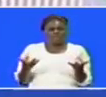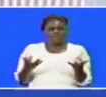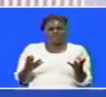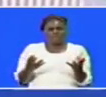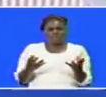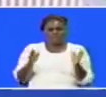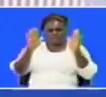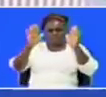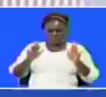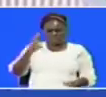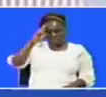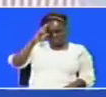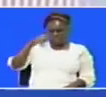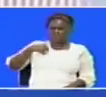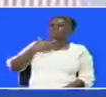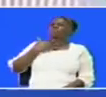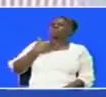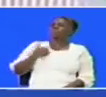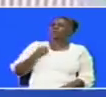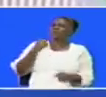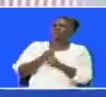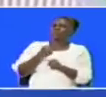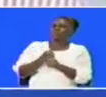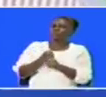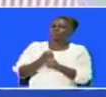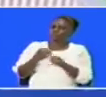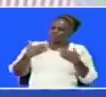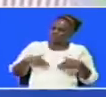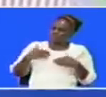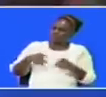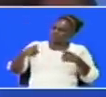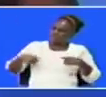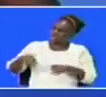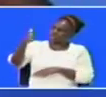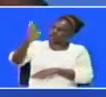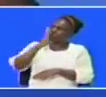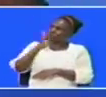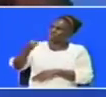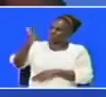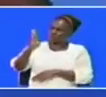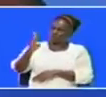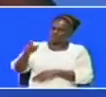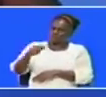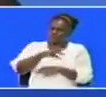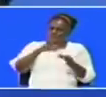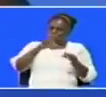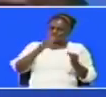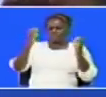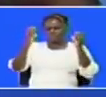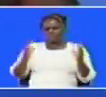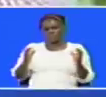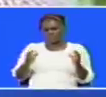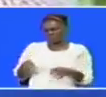reason I really wanted to do this is people to let God be God. Despite his strong spirit, he has